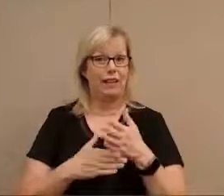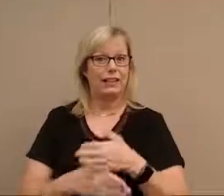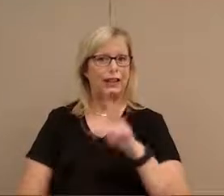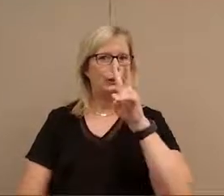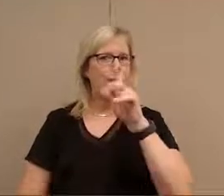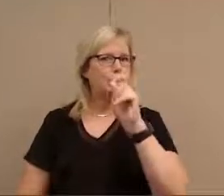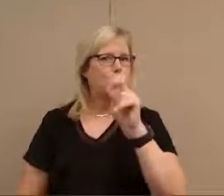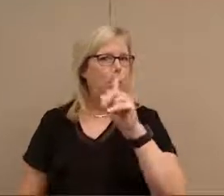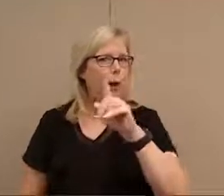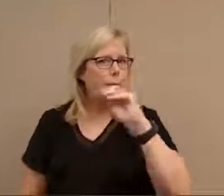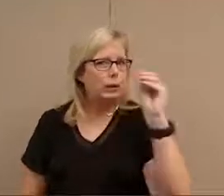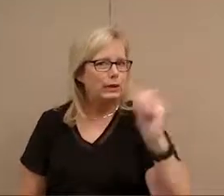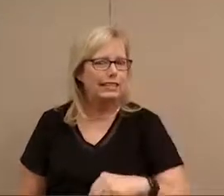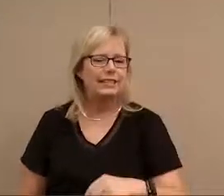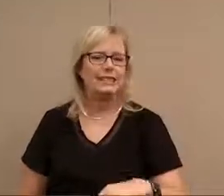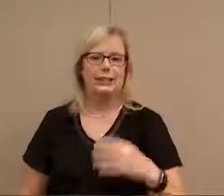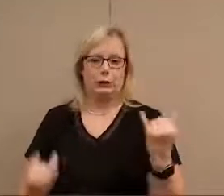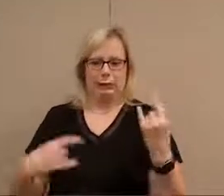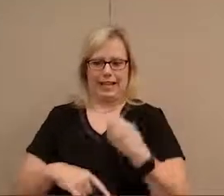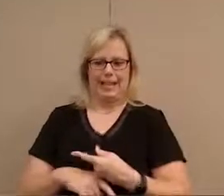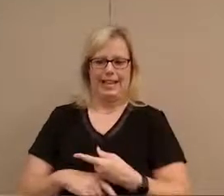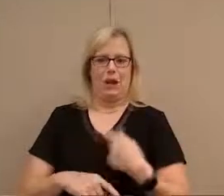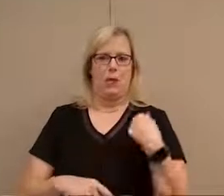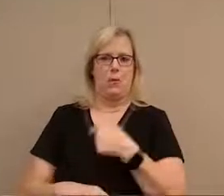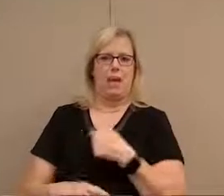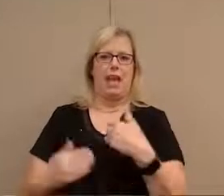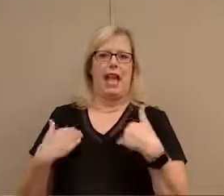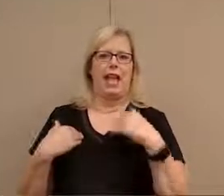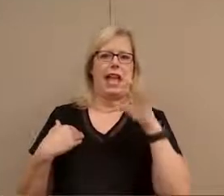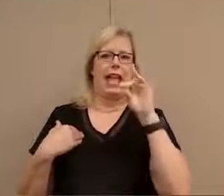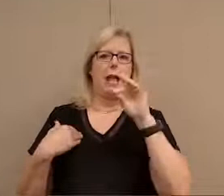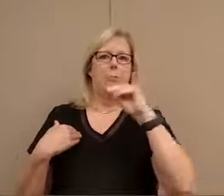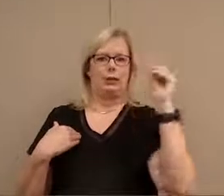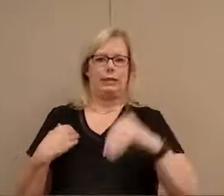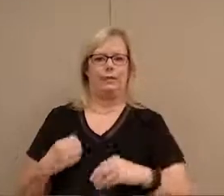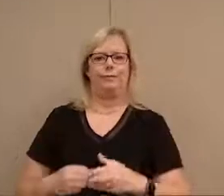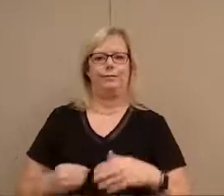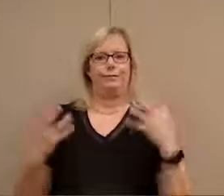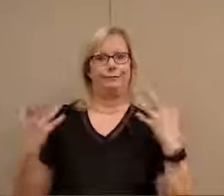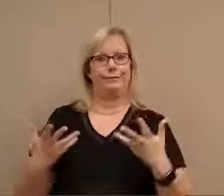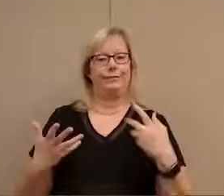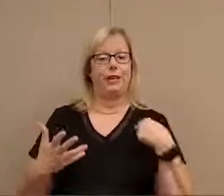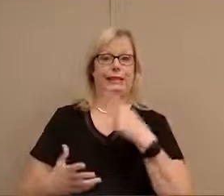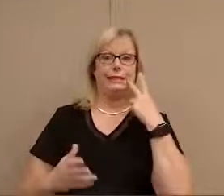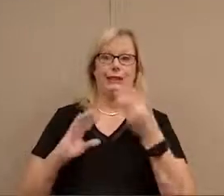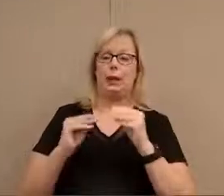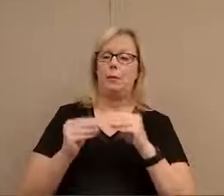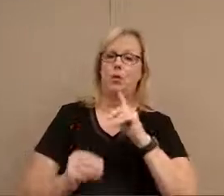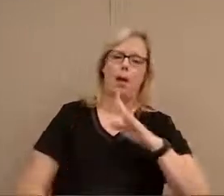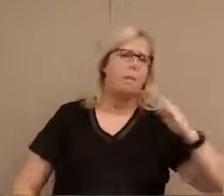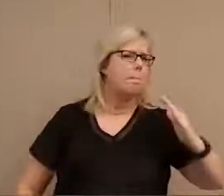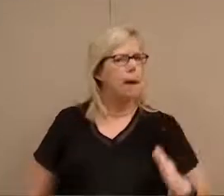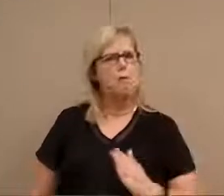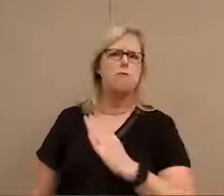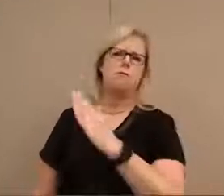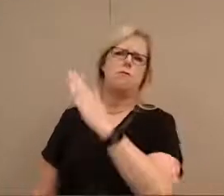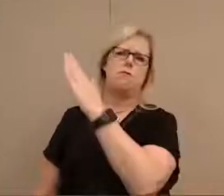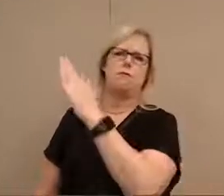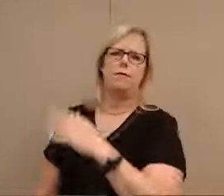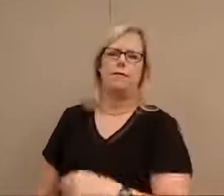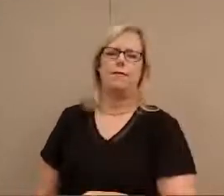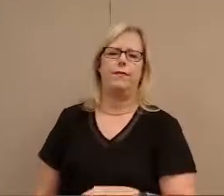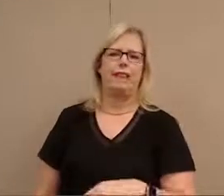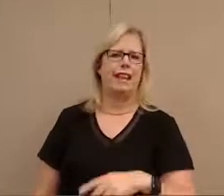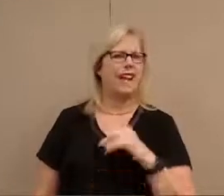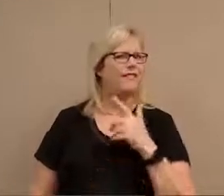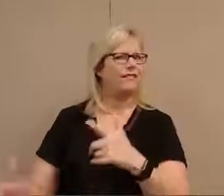was 2.1%. Today, we come in at 8%. So we're seeing these numbers really rising